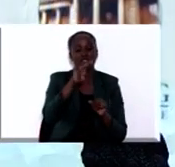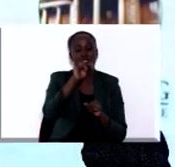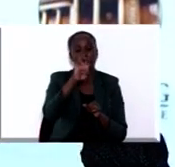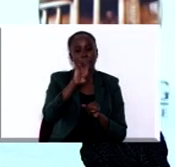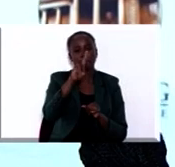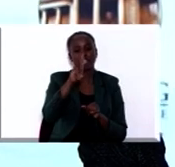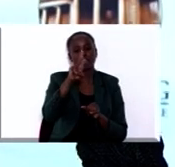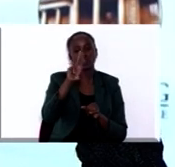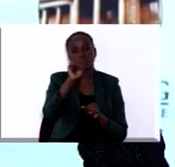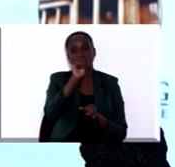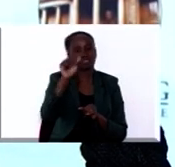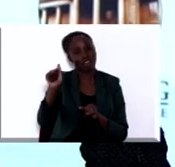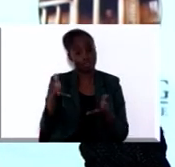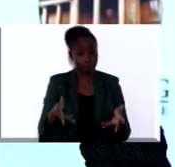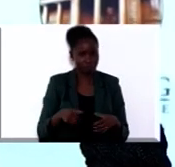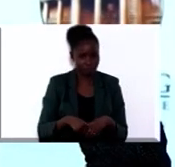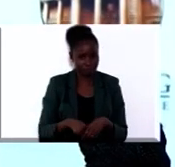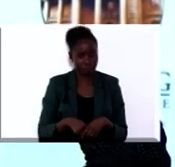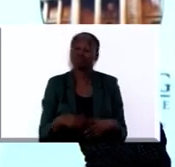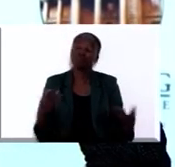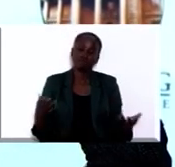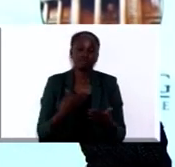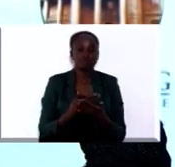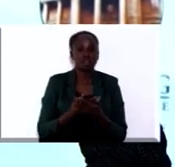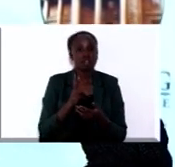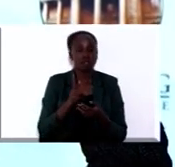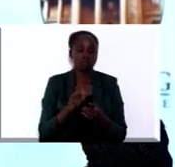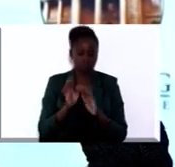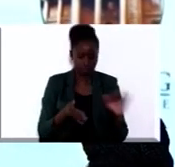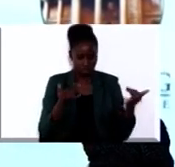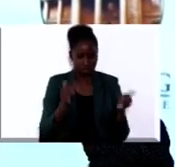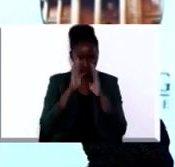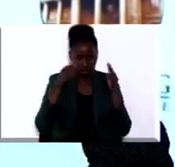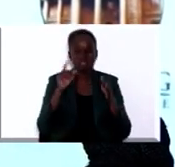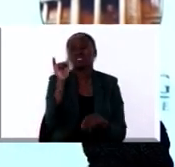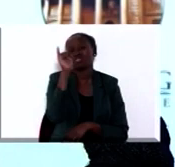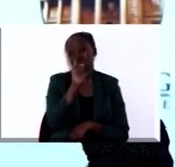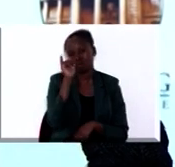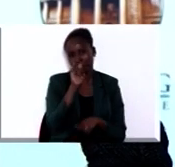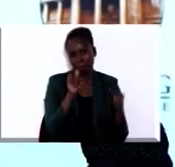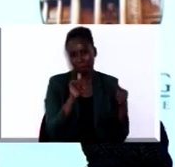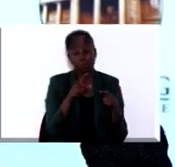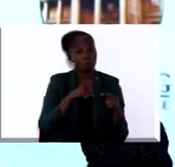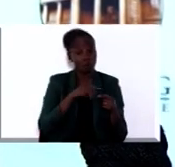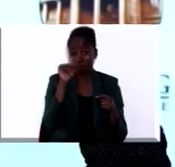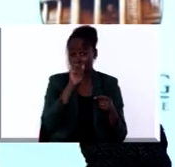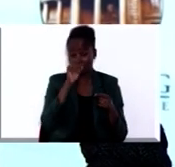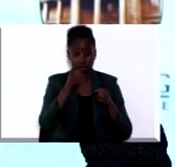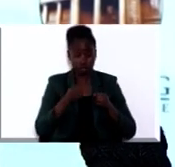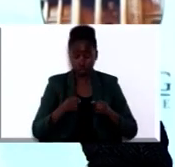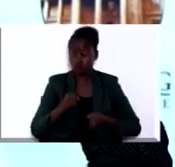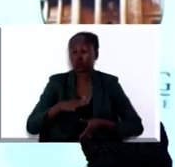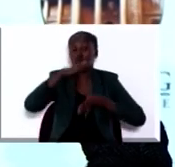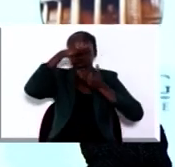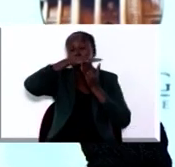Madam Speaker, let me turn my attention to crime, because crime is the top three concern of